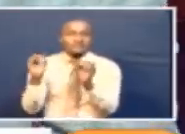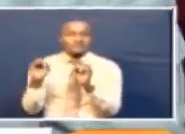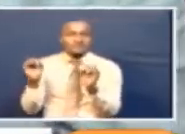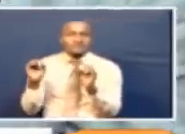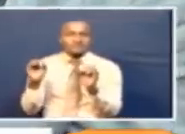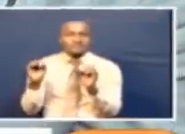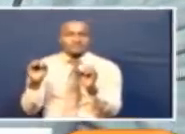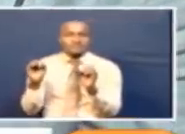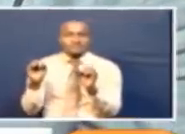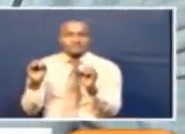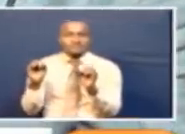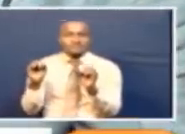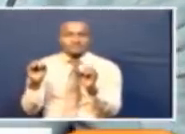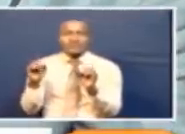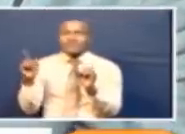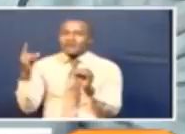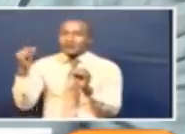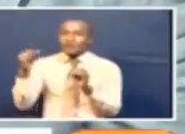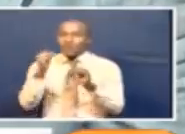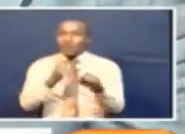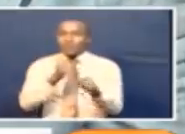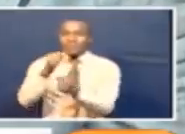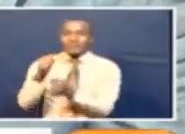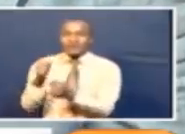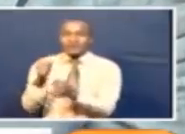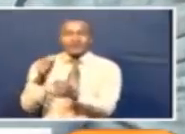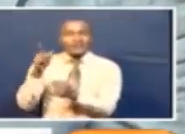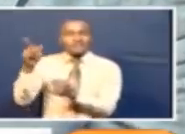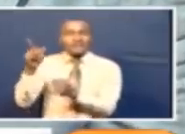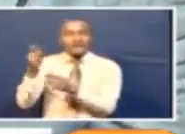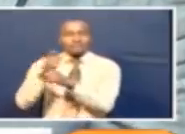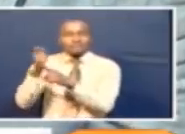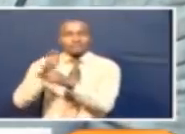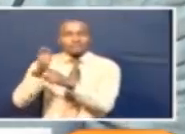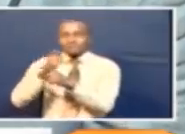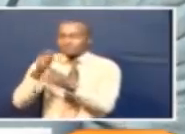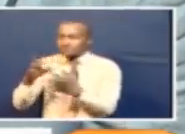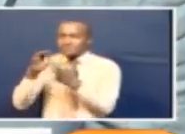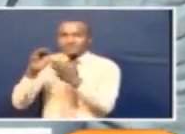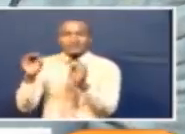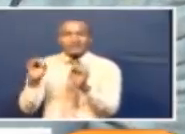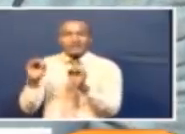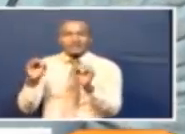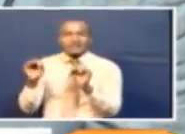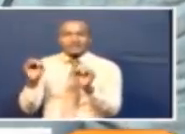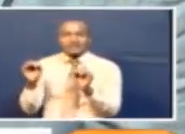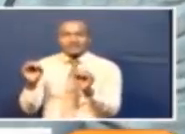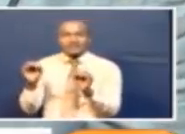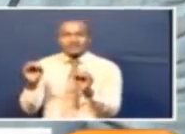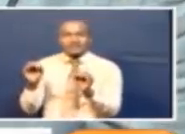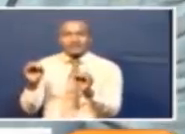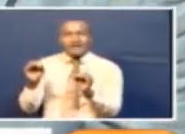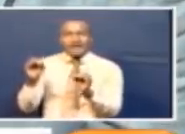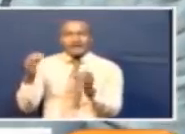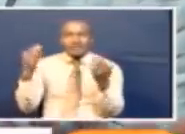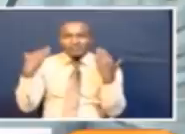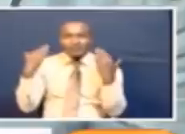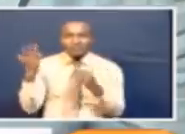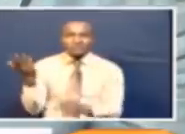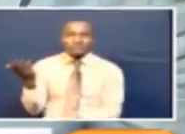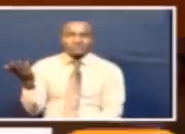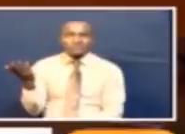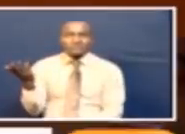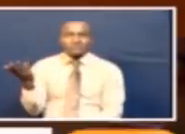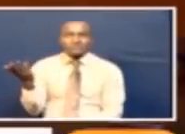it's true. I mean, they are going to Homa Bay. There is no doctor that is training to be a specialist in Homa Bay and in Meru.